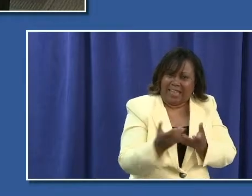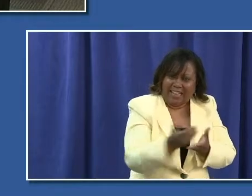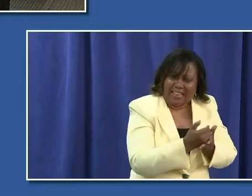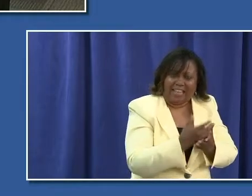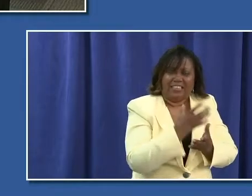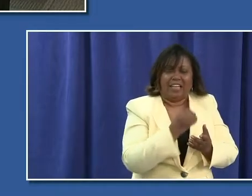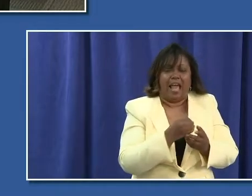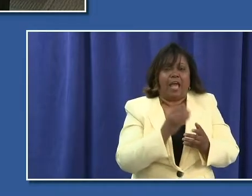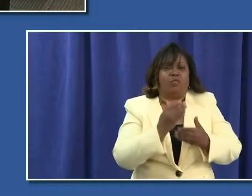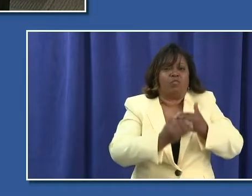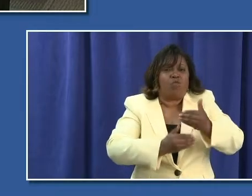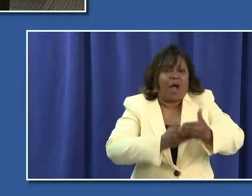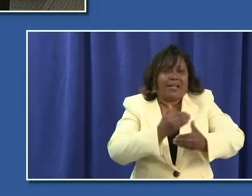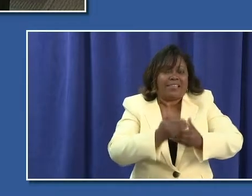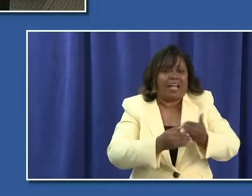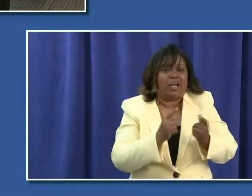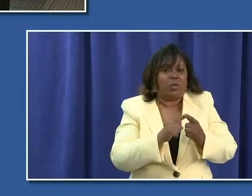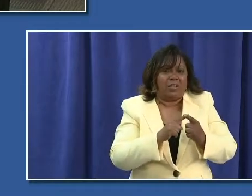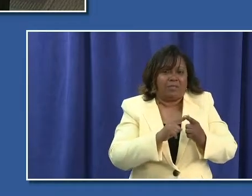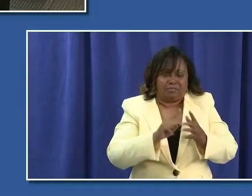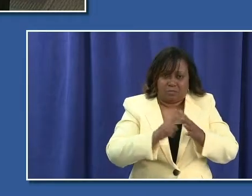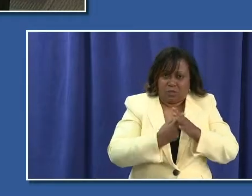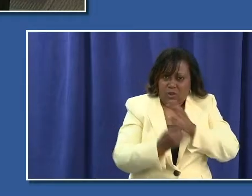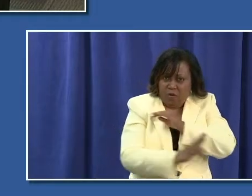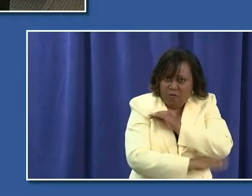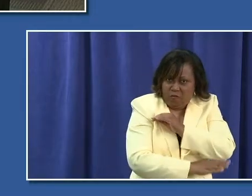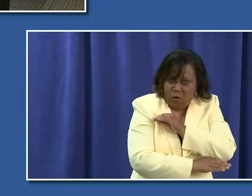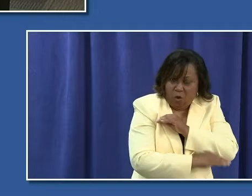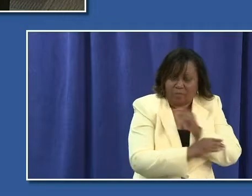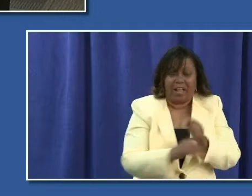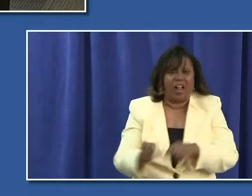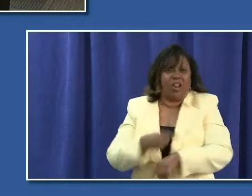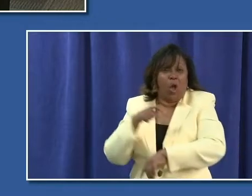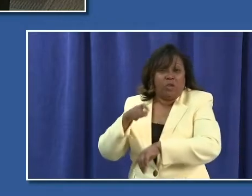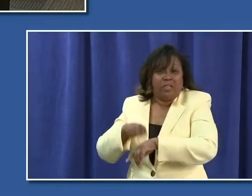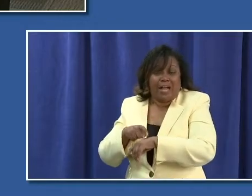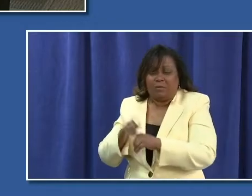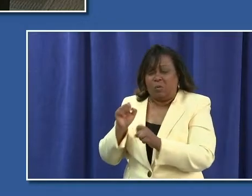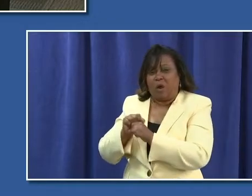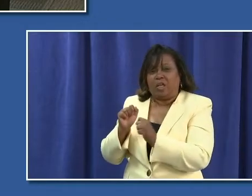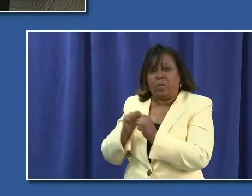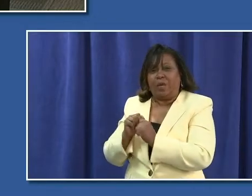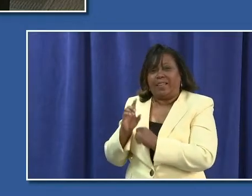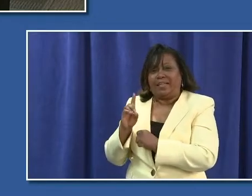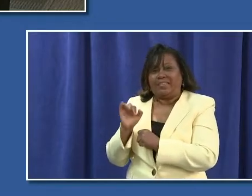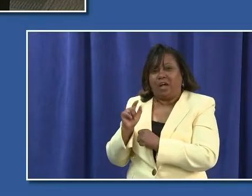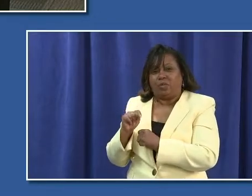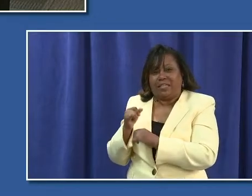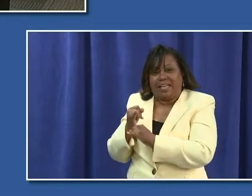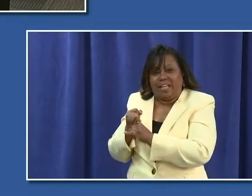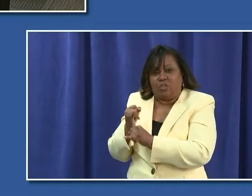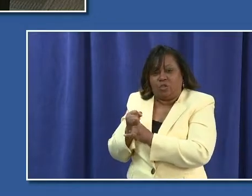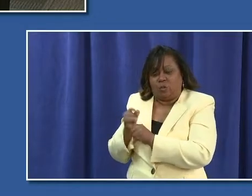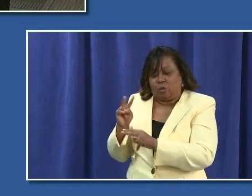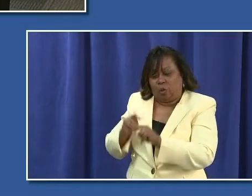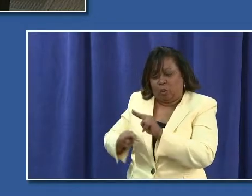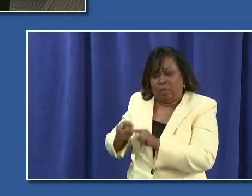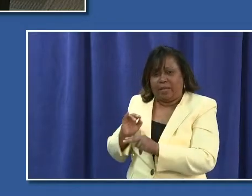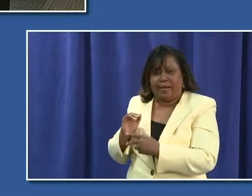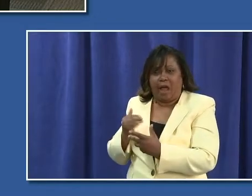and processing will be out this fall. In the long term, we're working with the Delta Institute to look